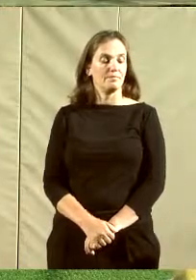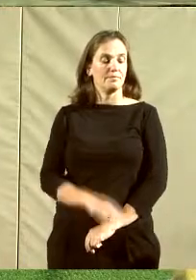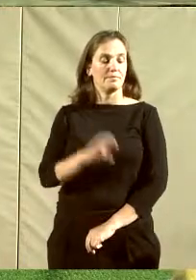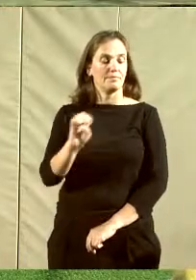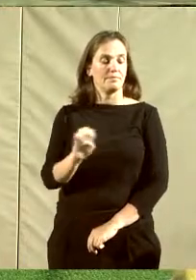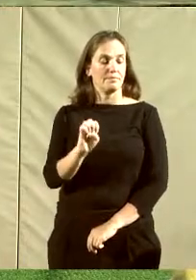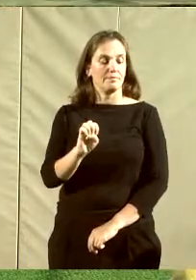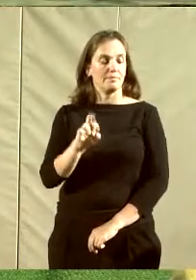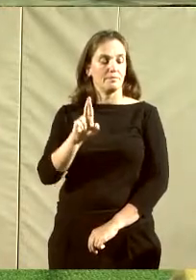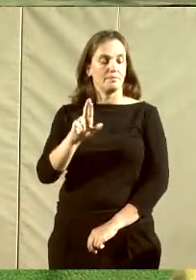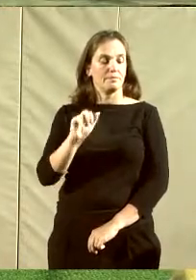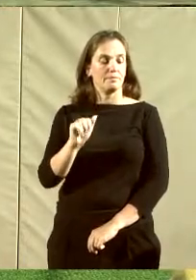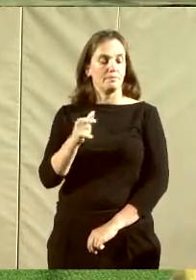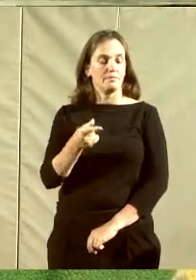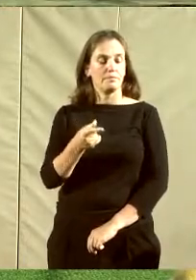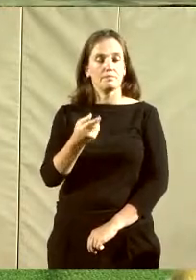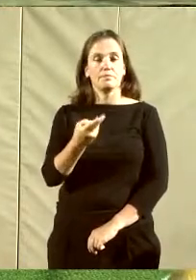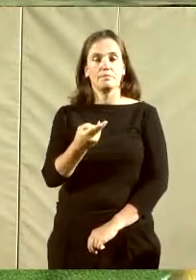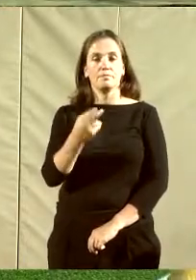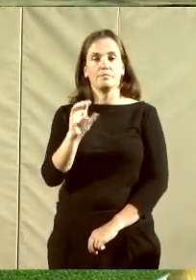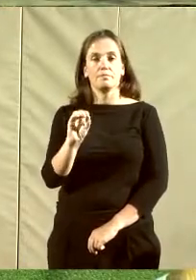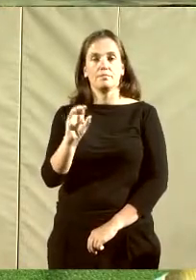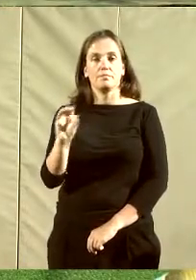Ethan Anand Raghu.